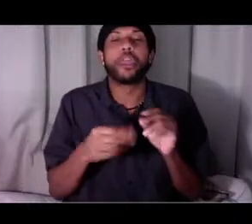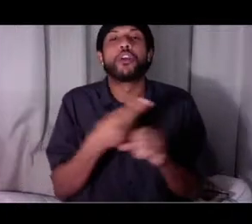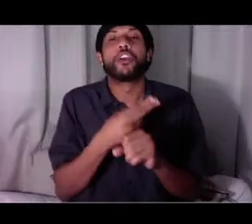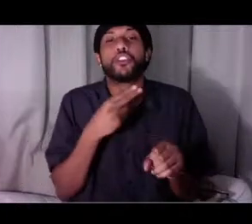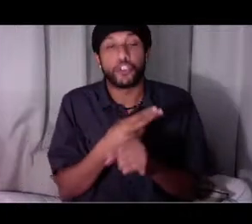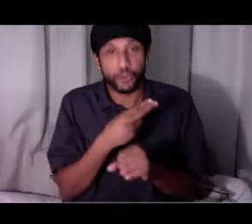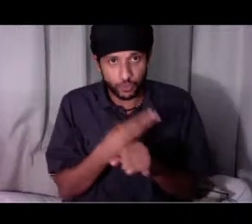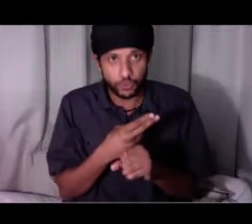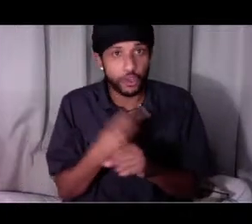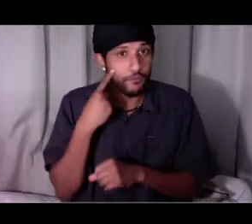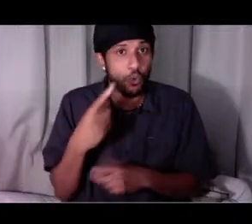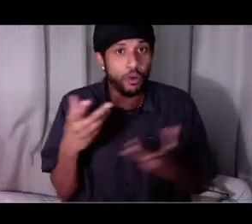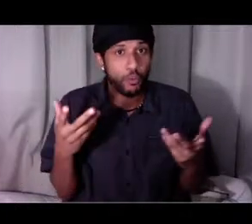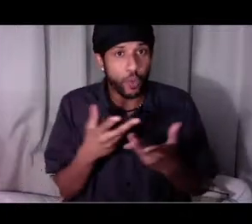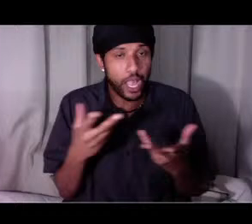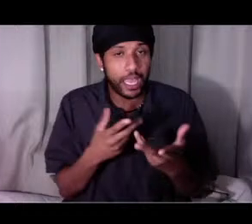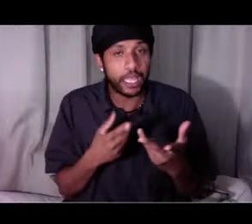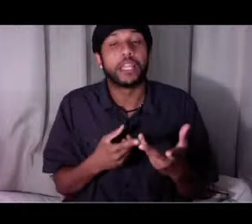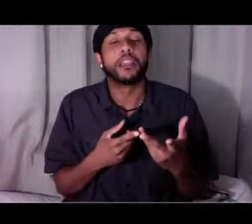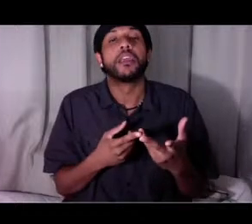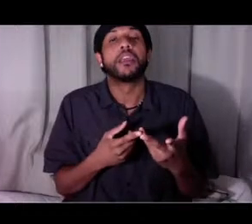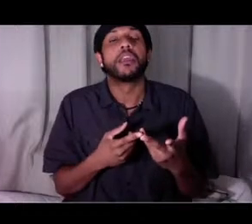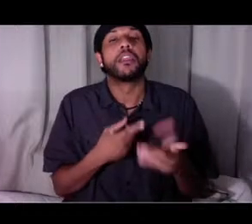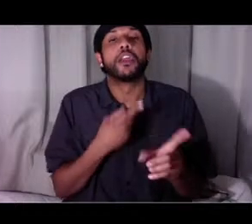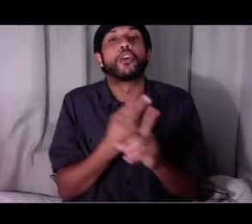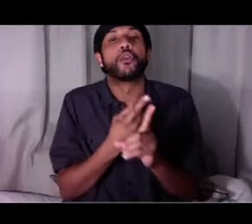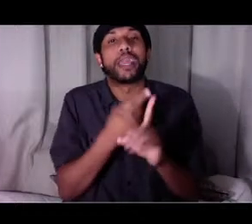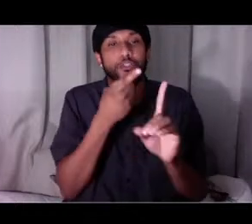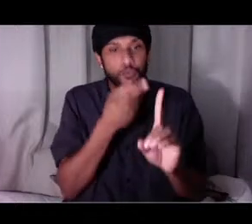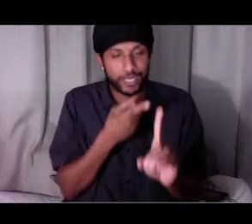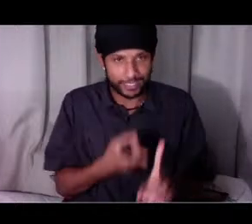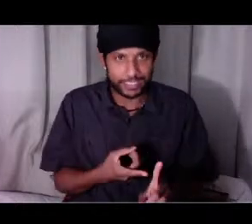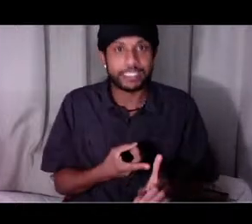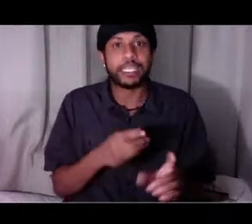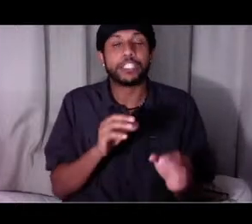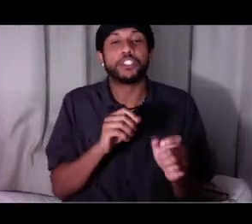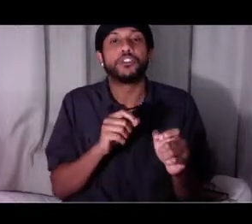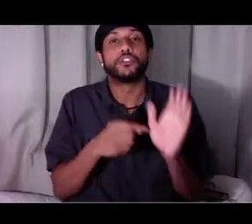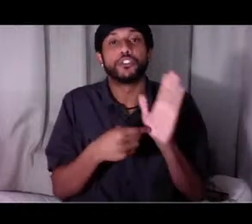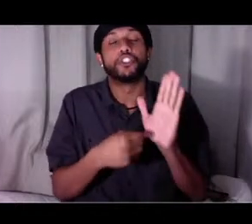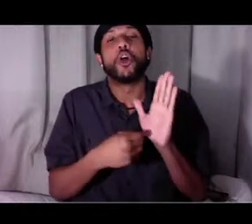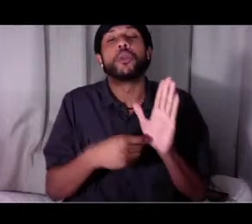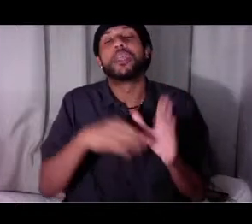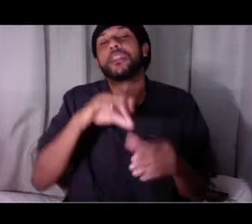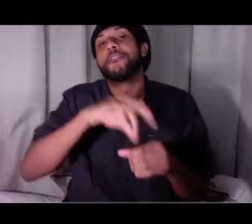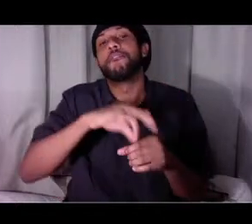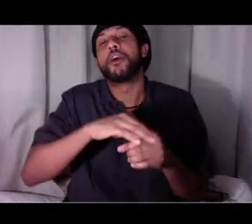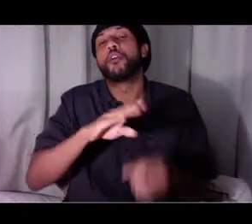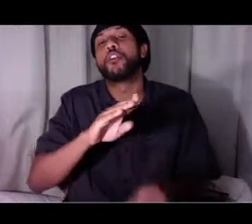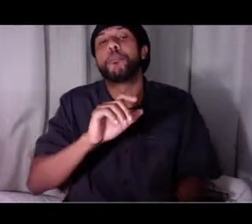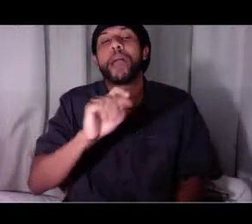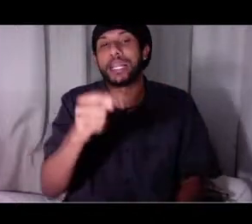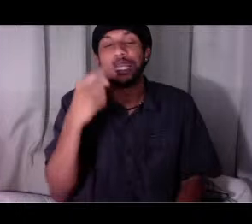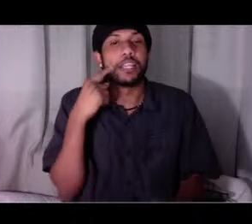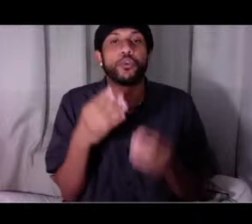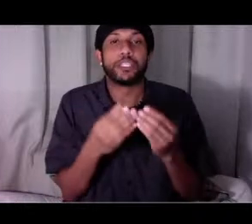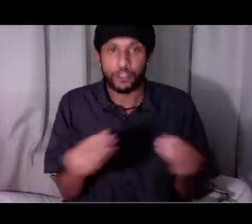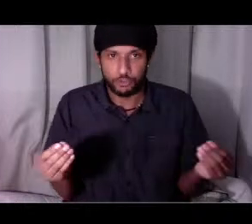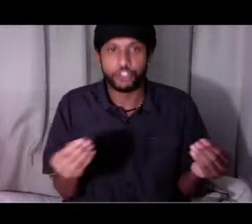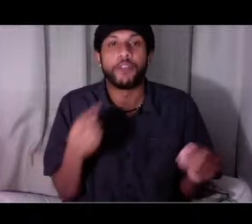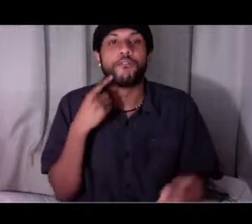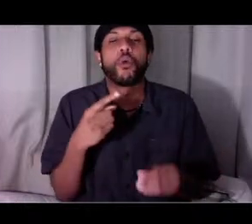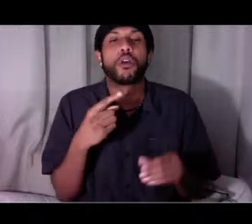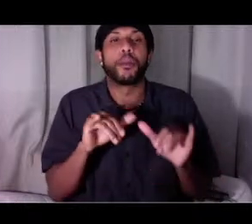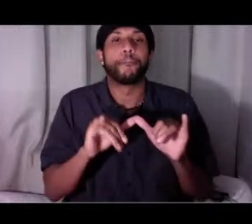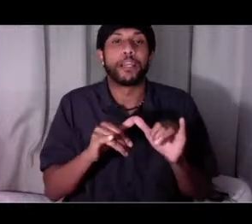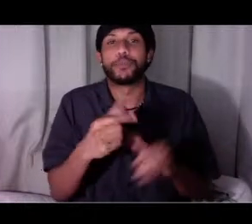permitt for permitted purposes as specified in the voter ballot and board resolution of